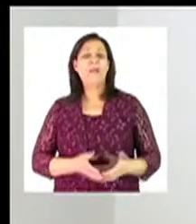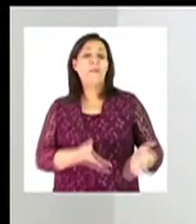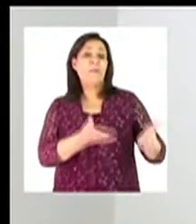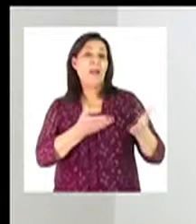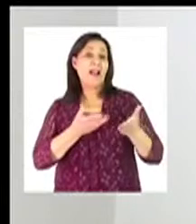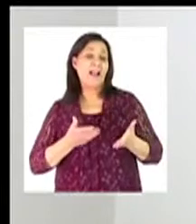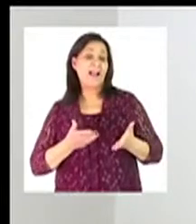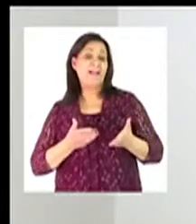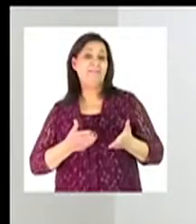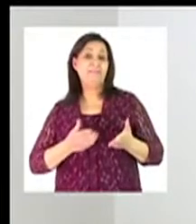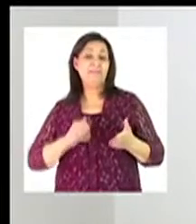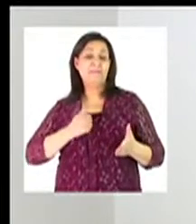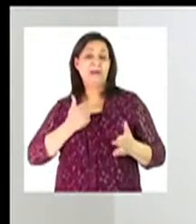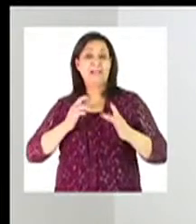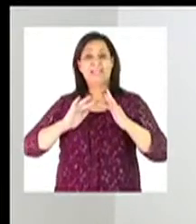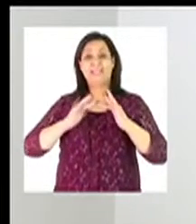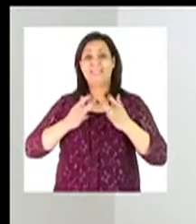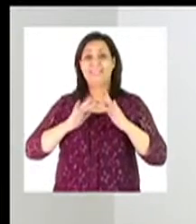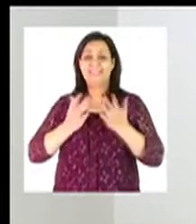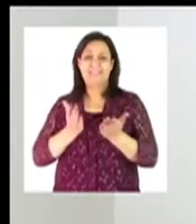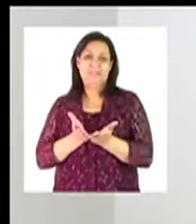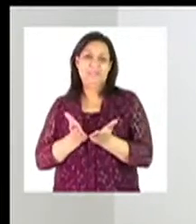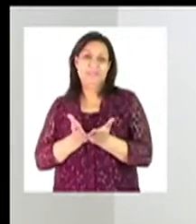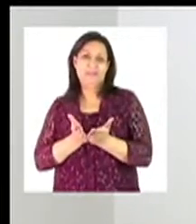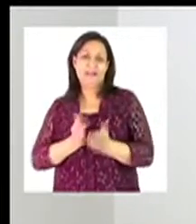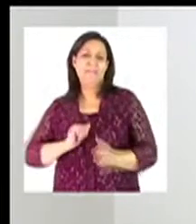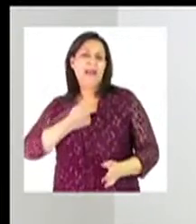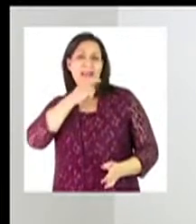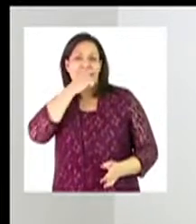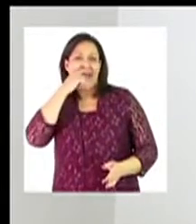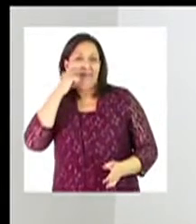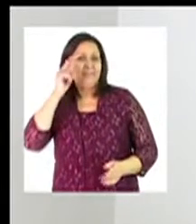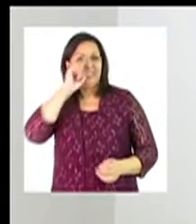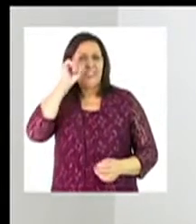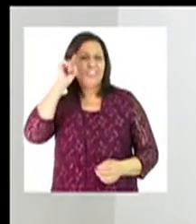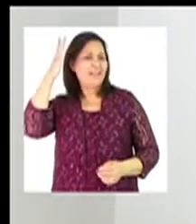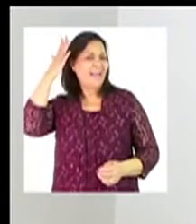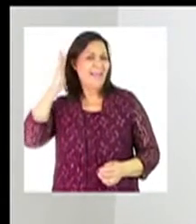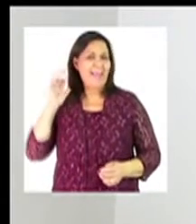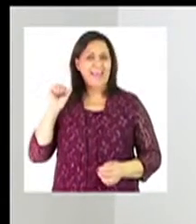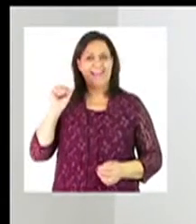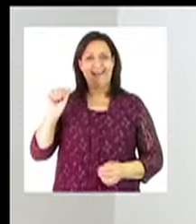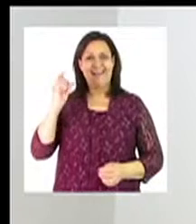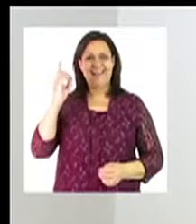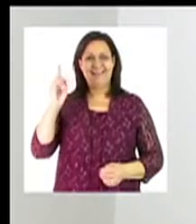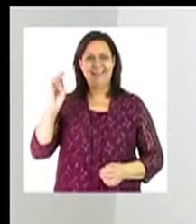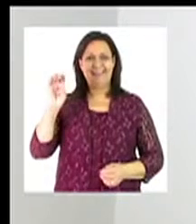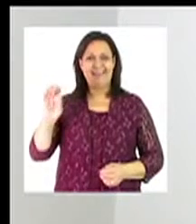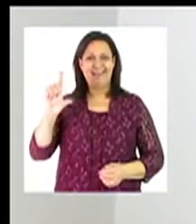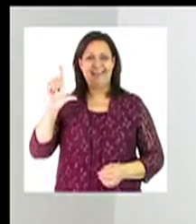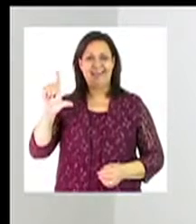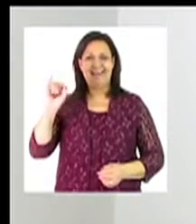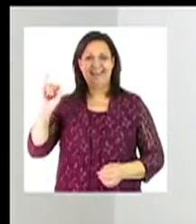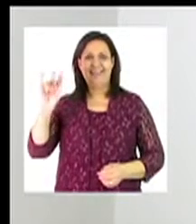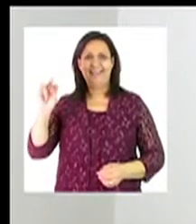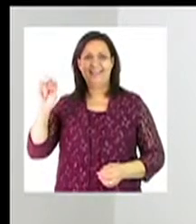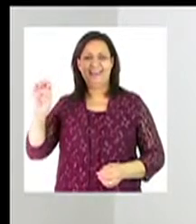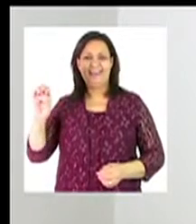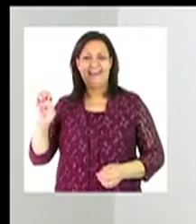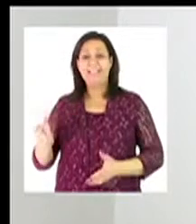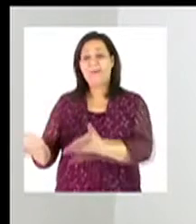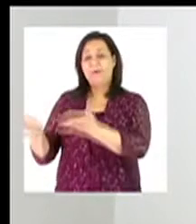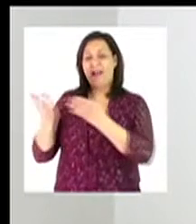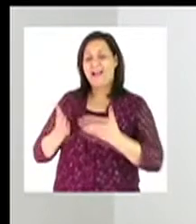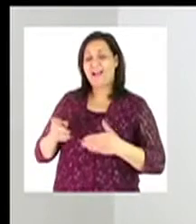Welcome to MyZone Online School. My name is teacher Nitai, and now let's welcome